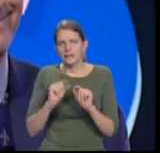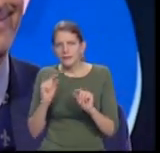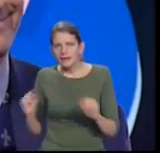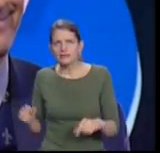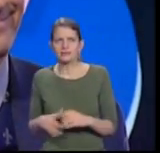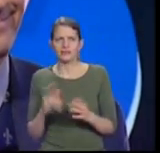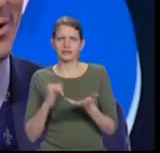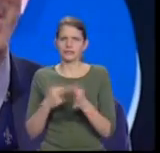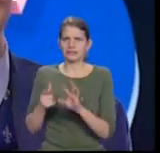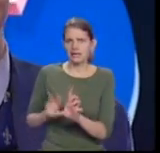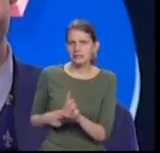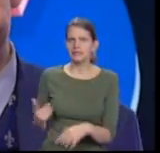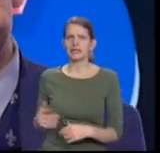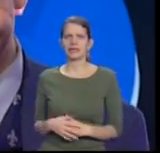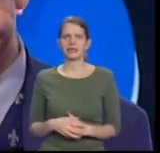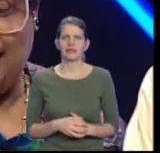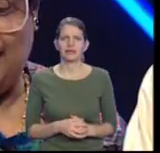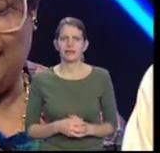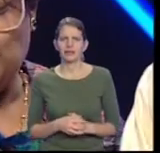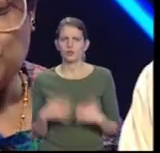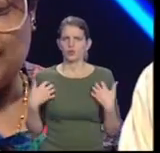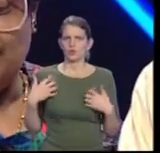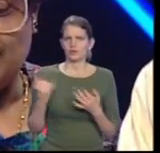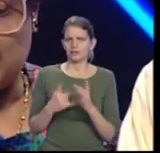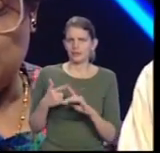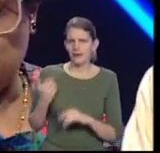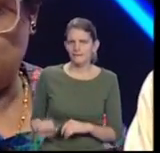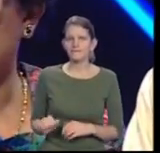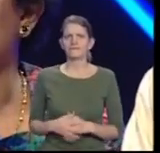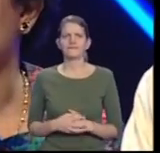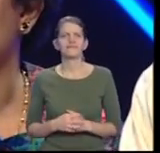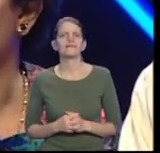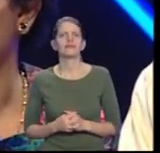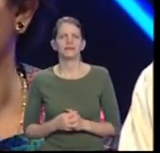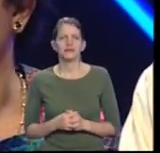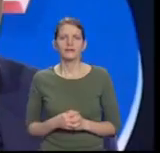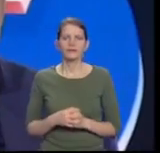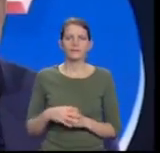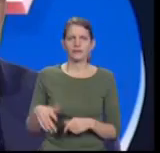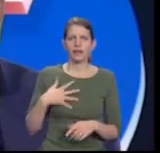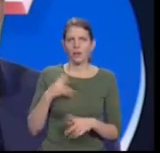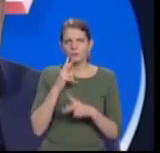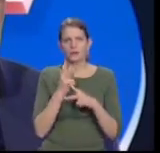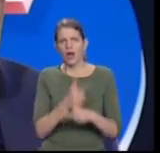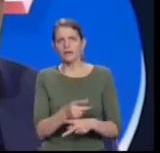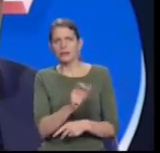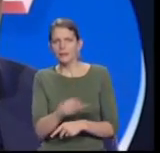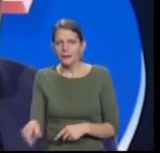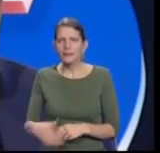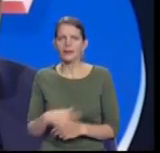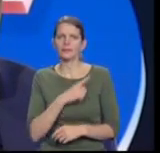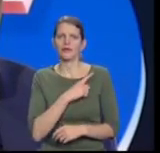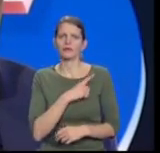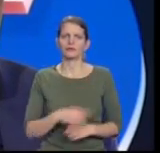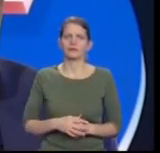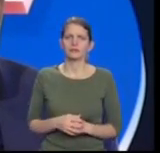quite a big sex drive. Oh, dear. They also like to look after people. Yes. Because they find that